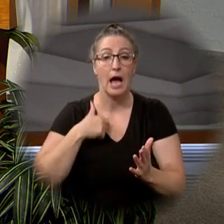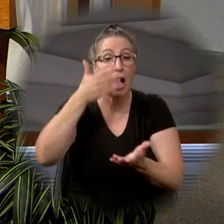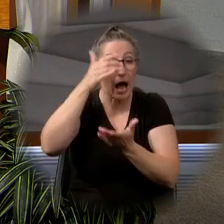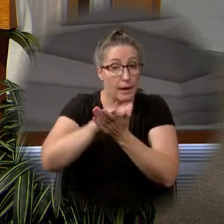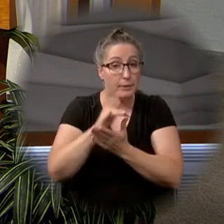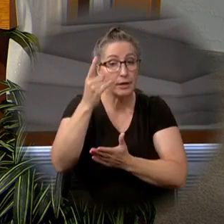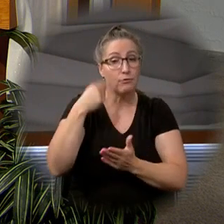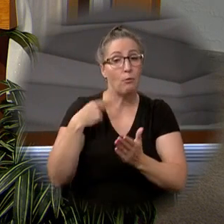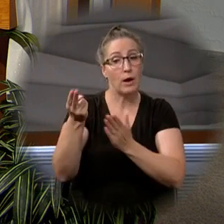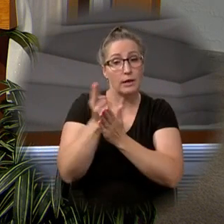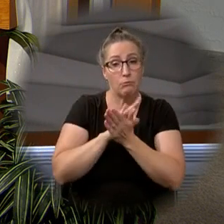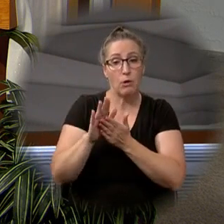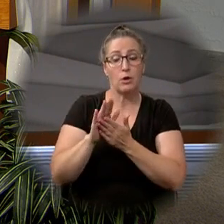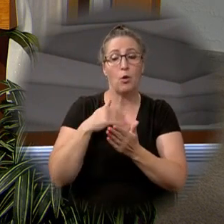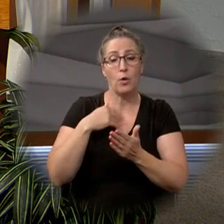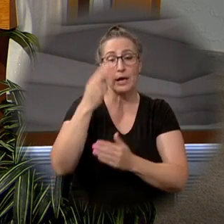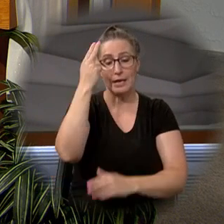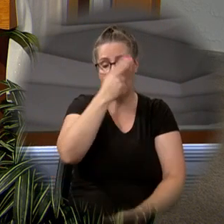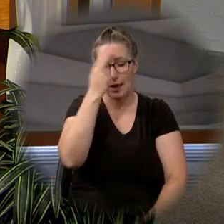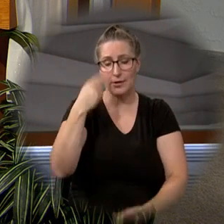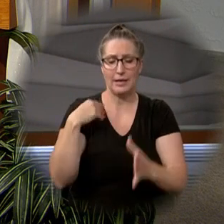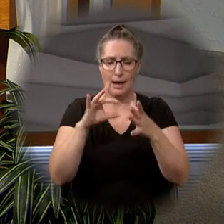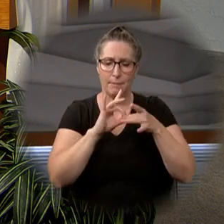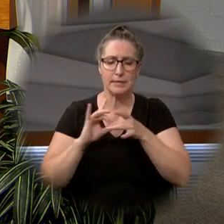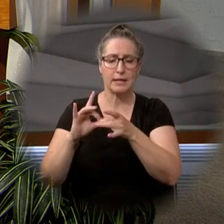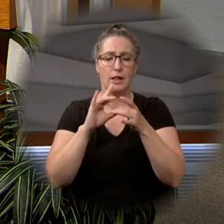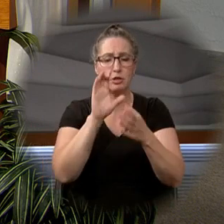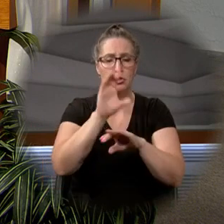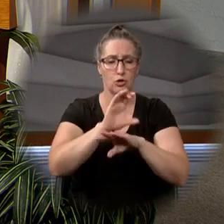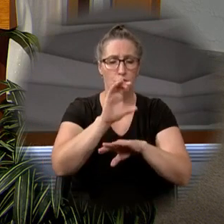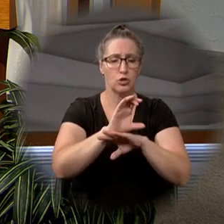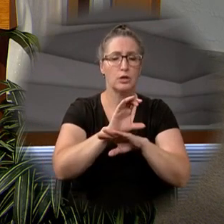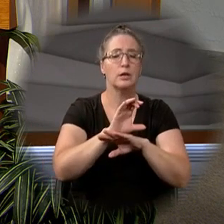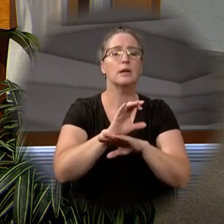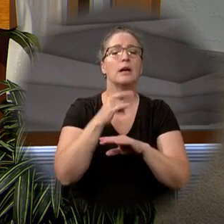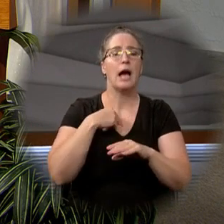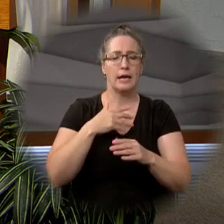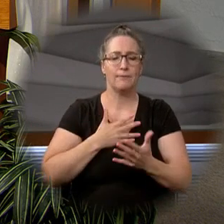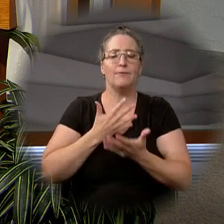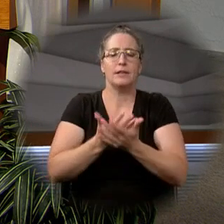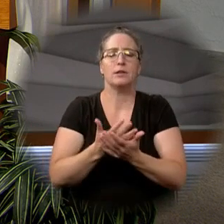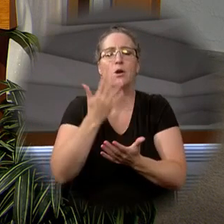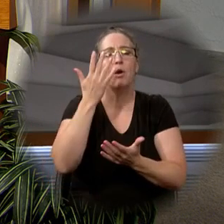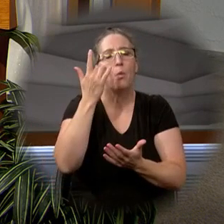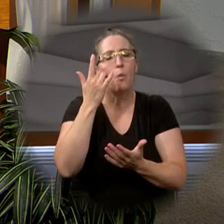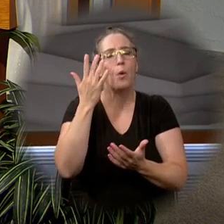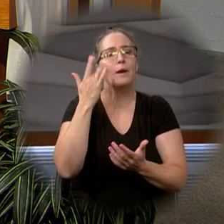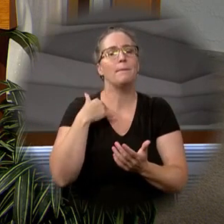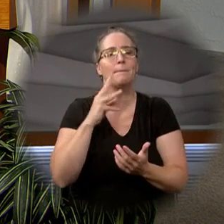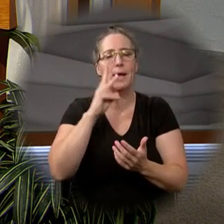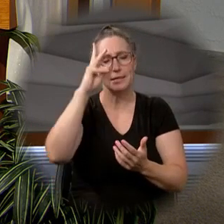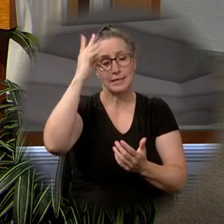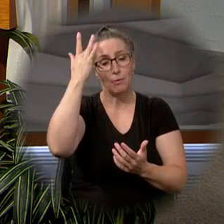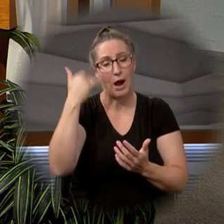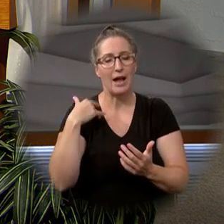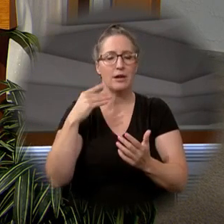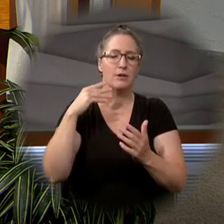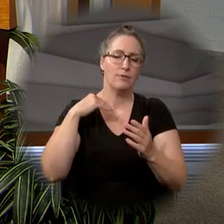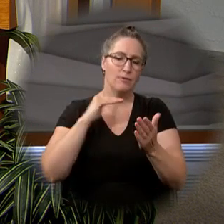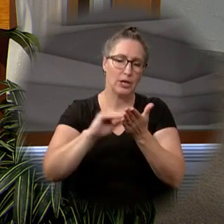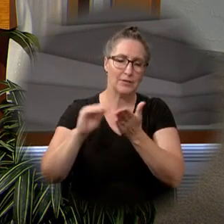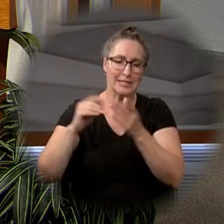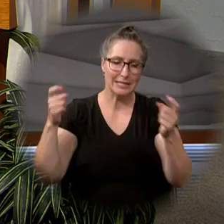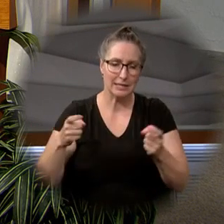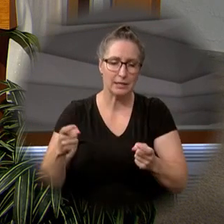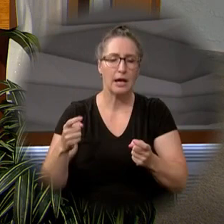prophets. I believe in one holy, Catholic, and apostolic Church. I confess one baptism for the forgiveness of